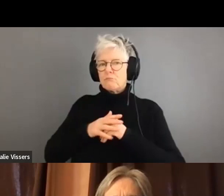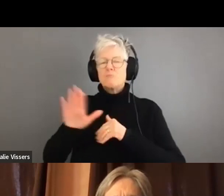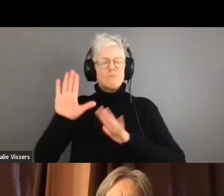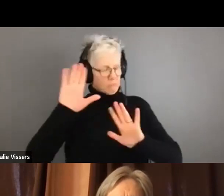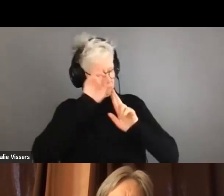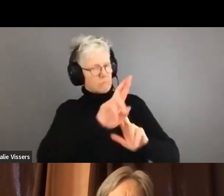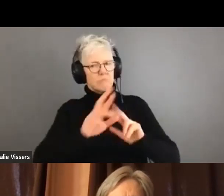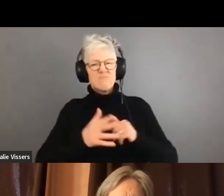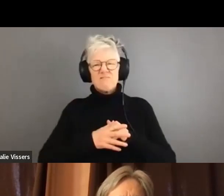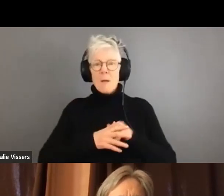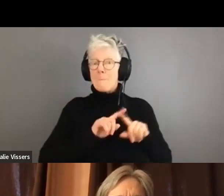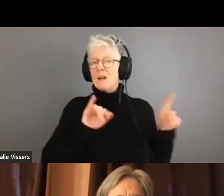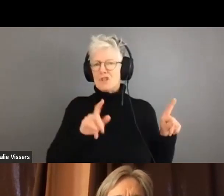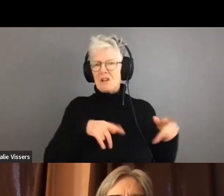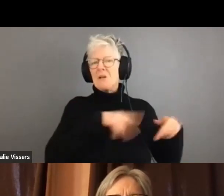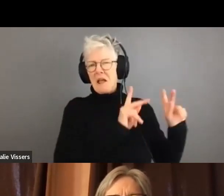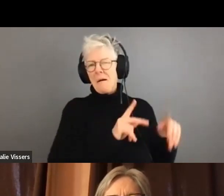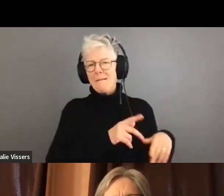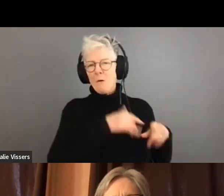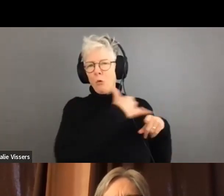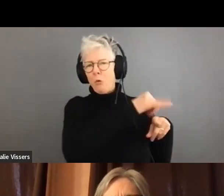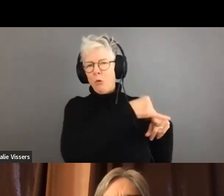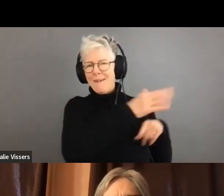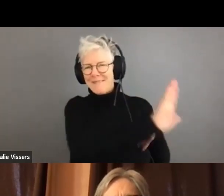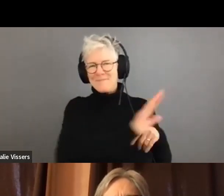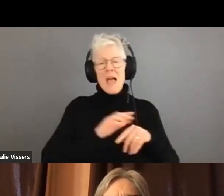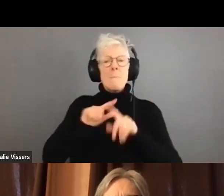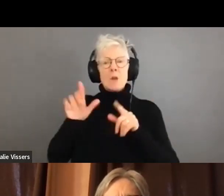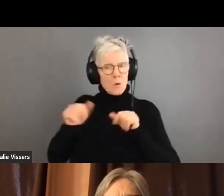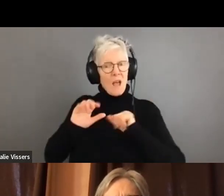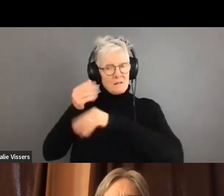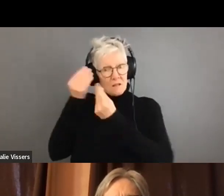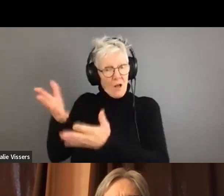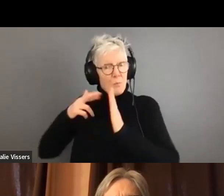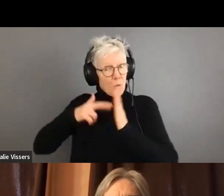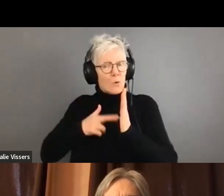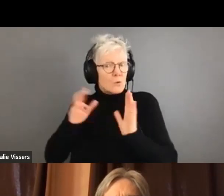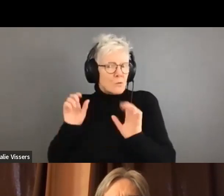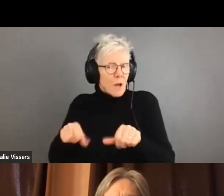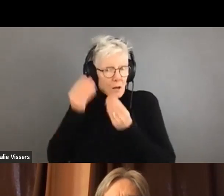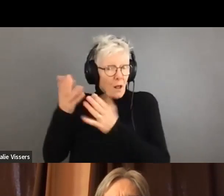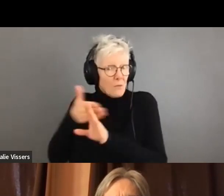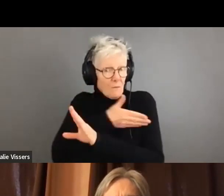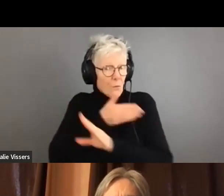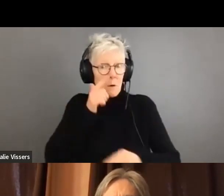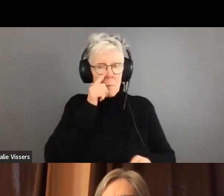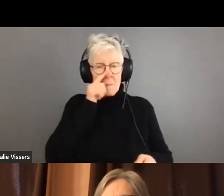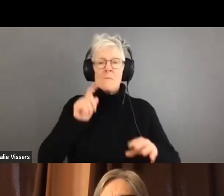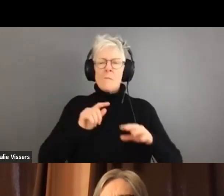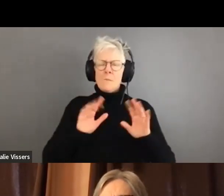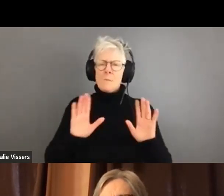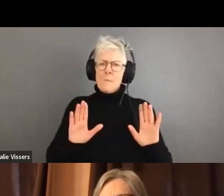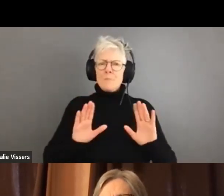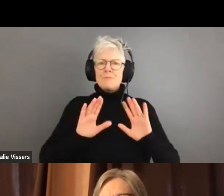So you can establish those rules to set everything up for success if you want to say. And even some shows, and you can